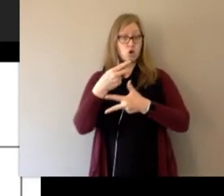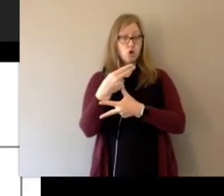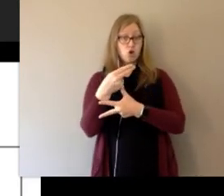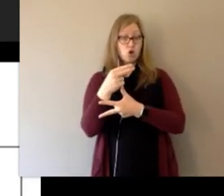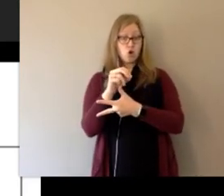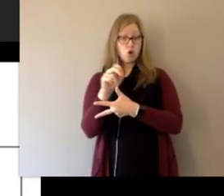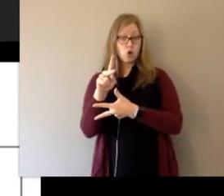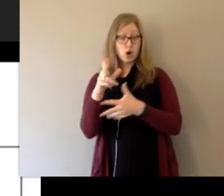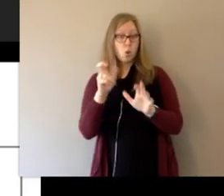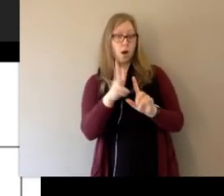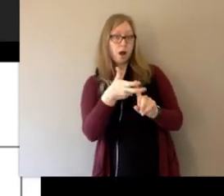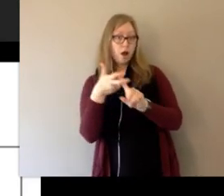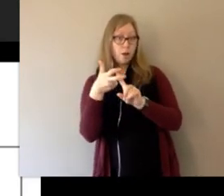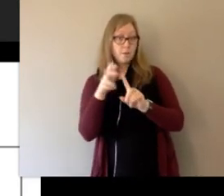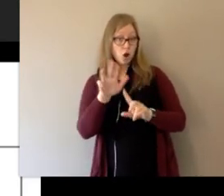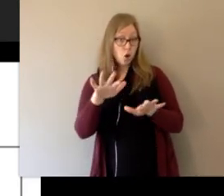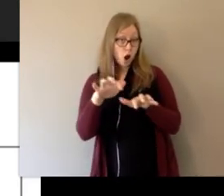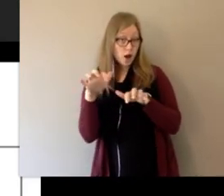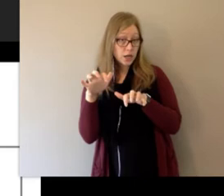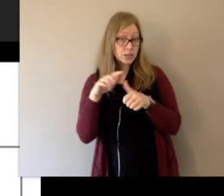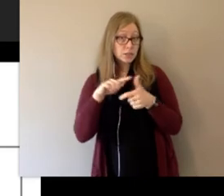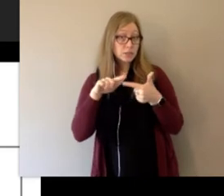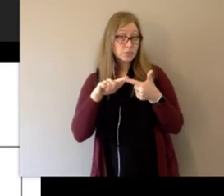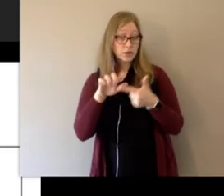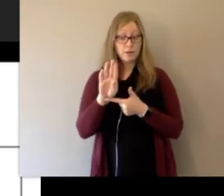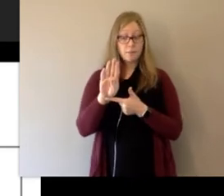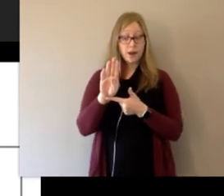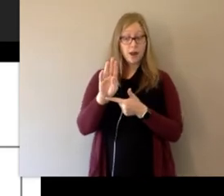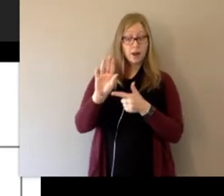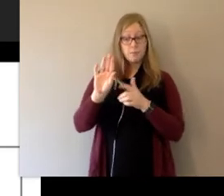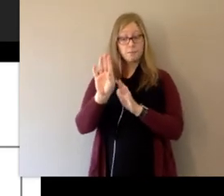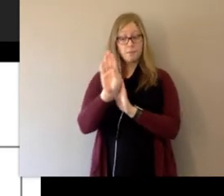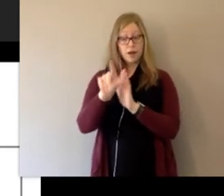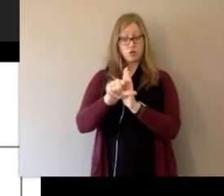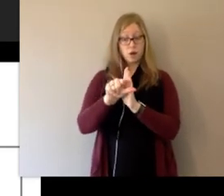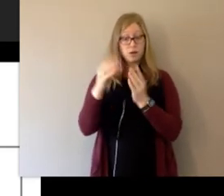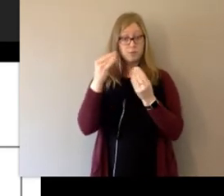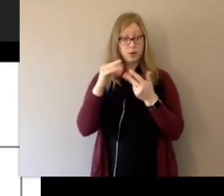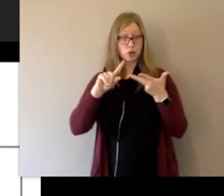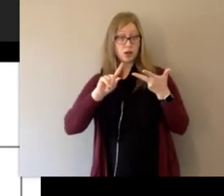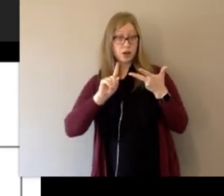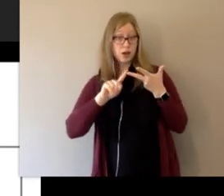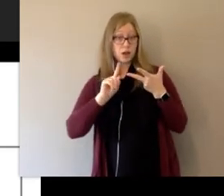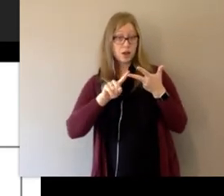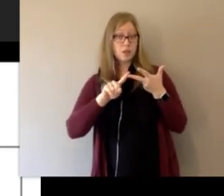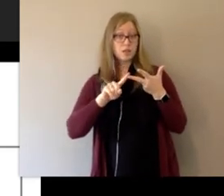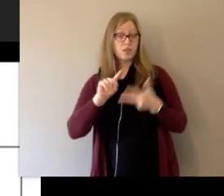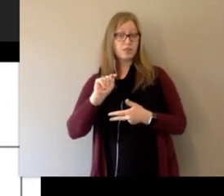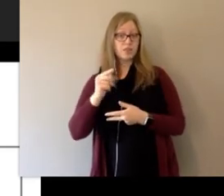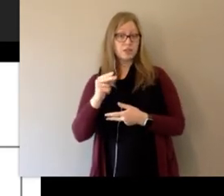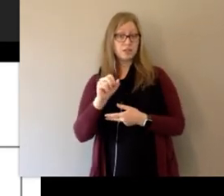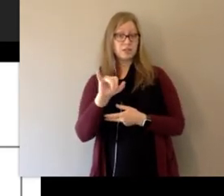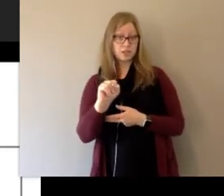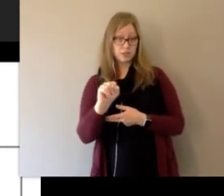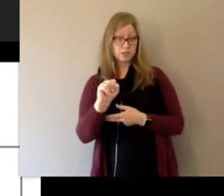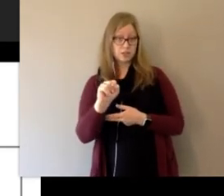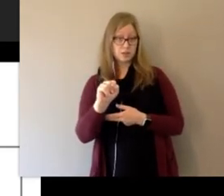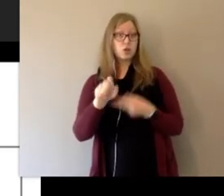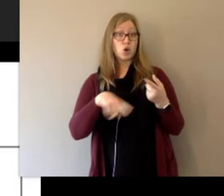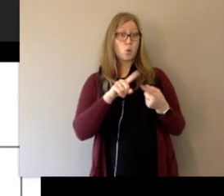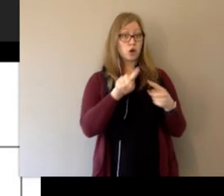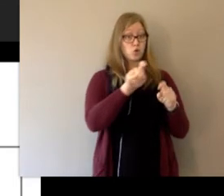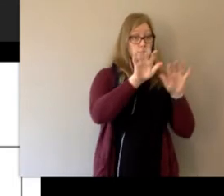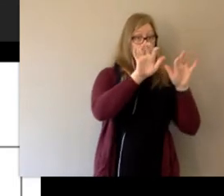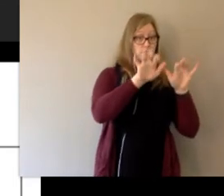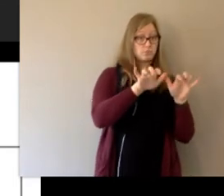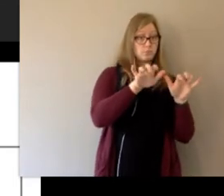thesis. So you're going to want to kind of check these things off as you include them in the right here. Okay? Now, I'm